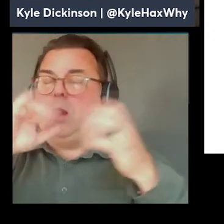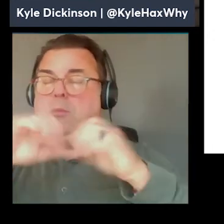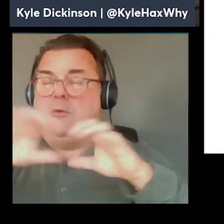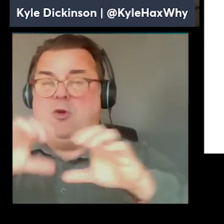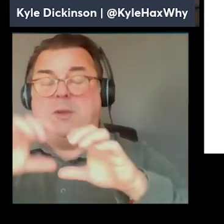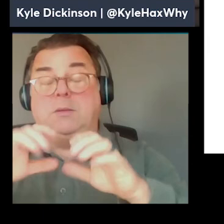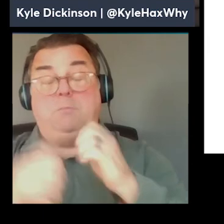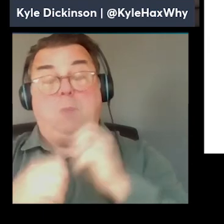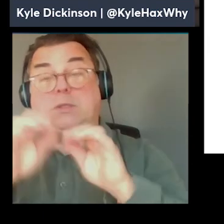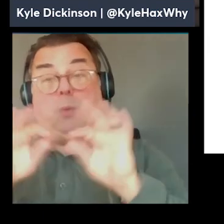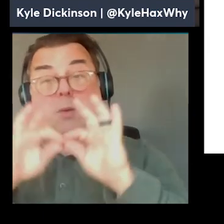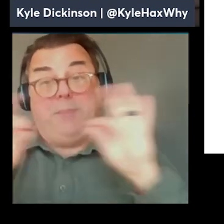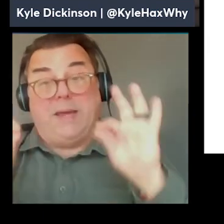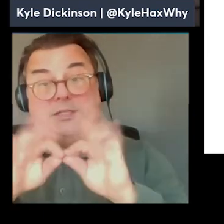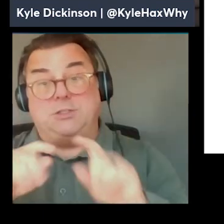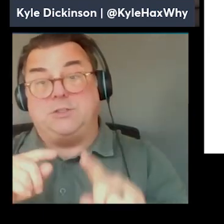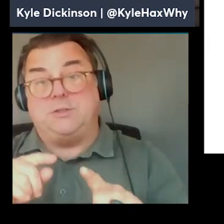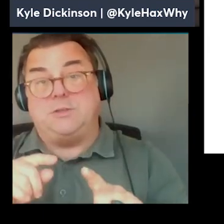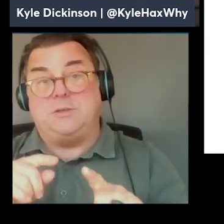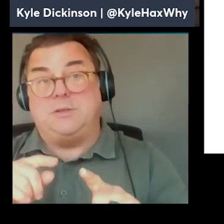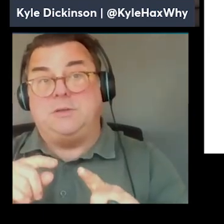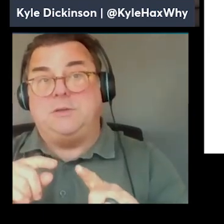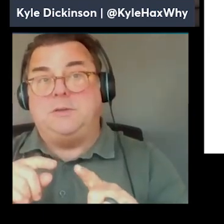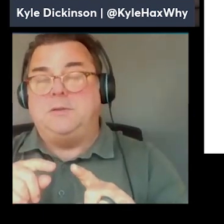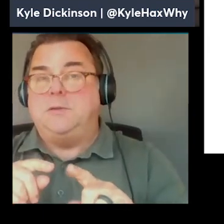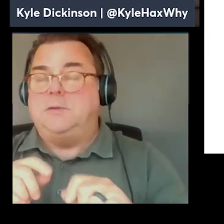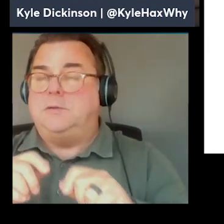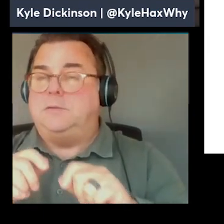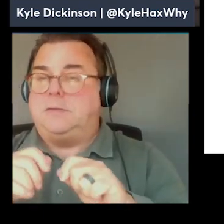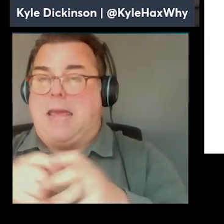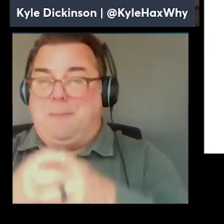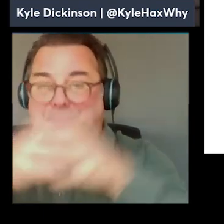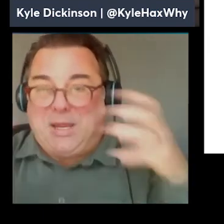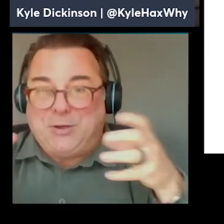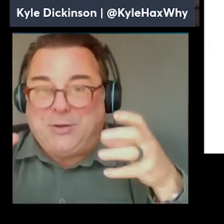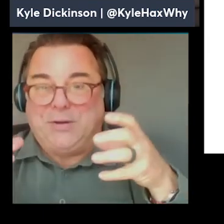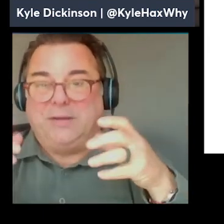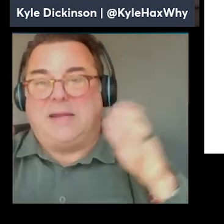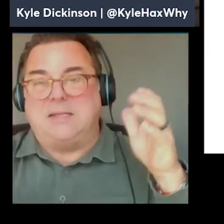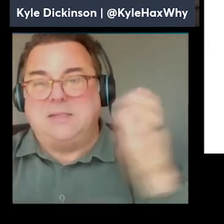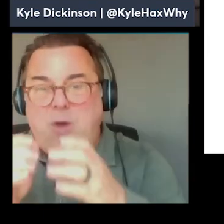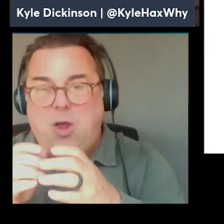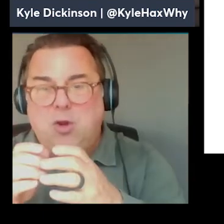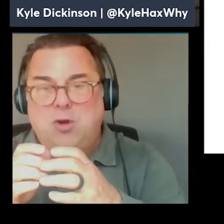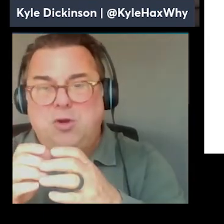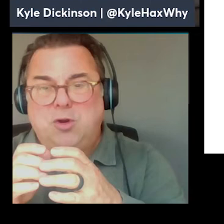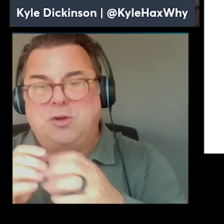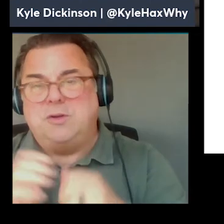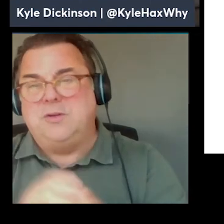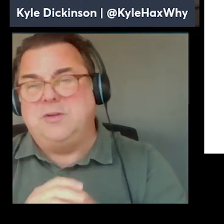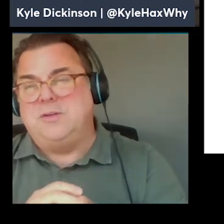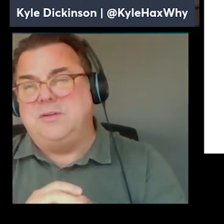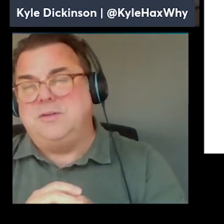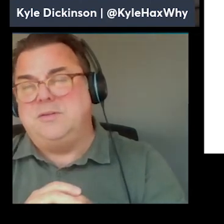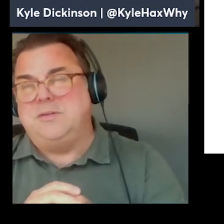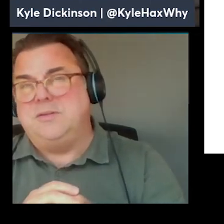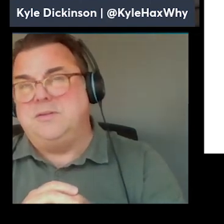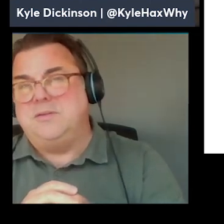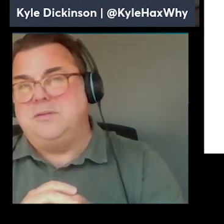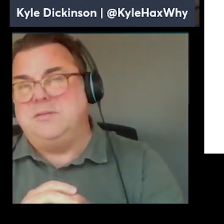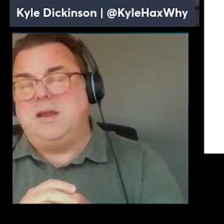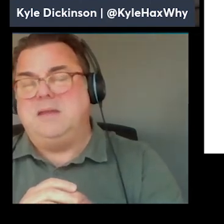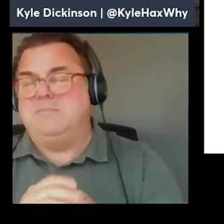it is highly scalable. You can scale up, you can scale out, and get in-memory performance